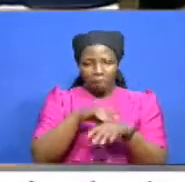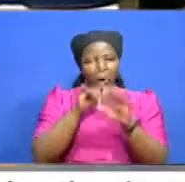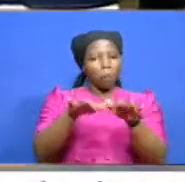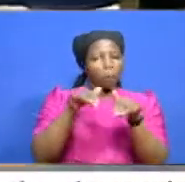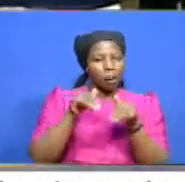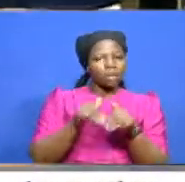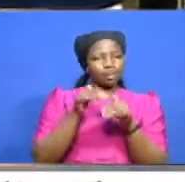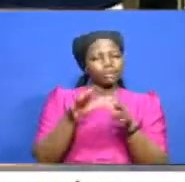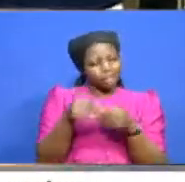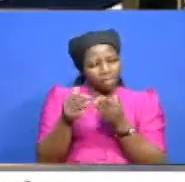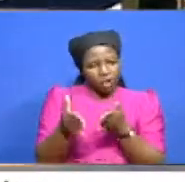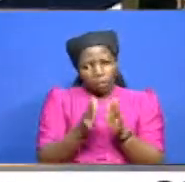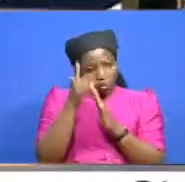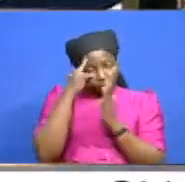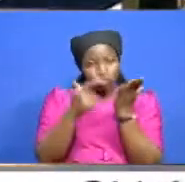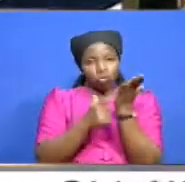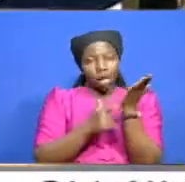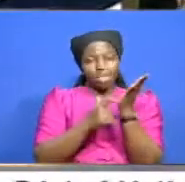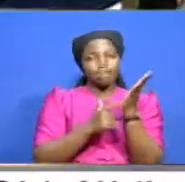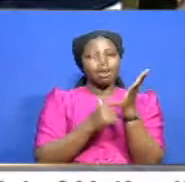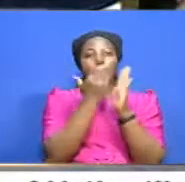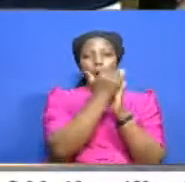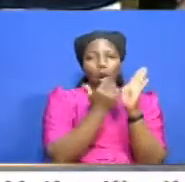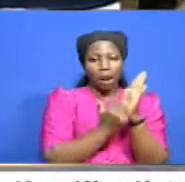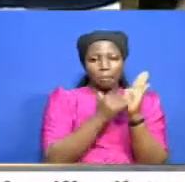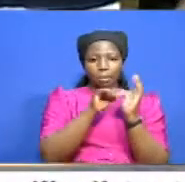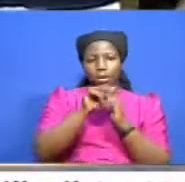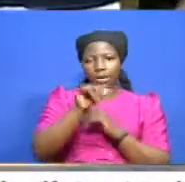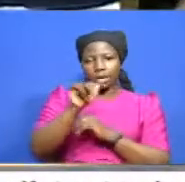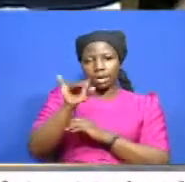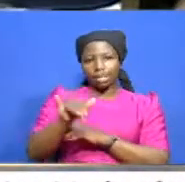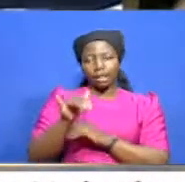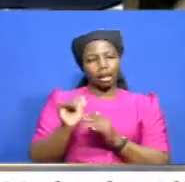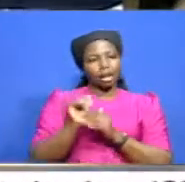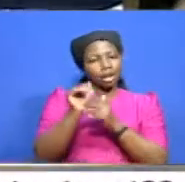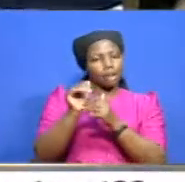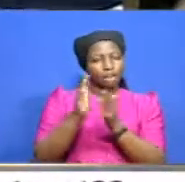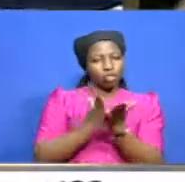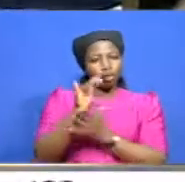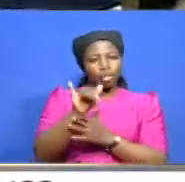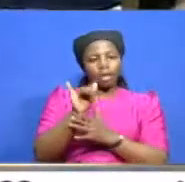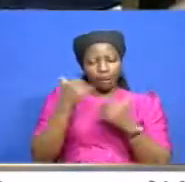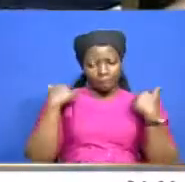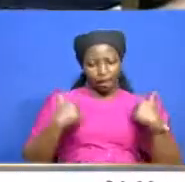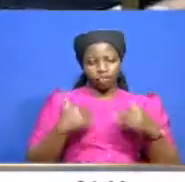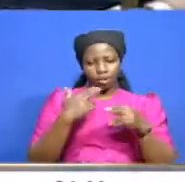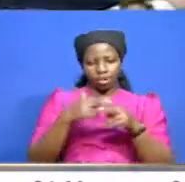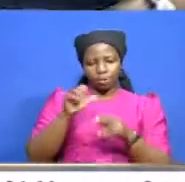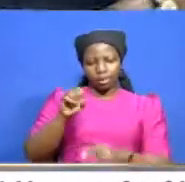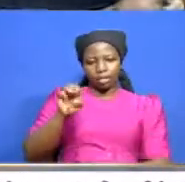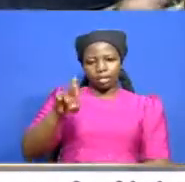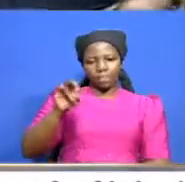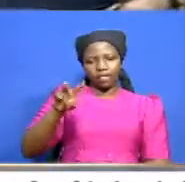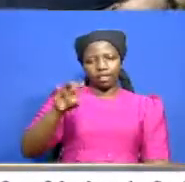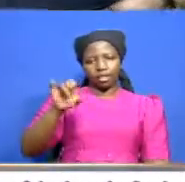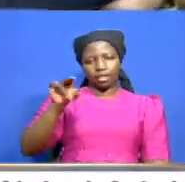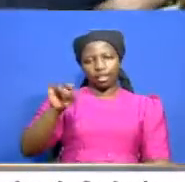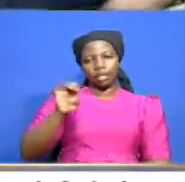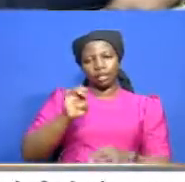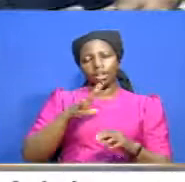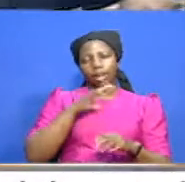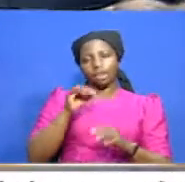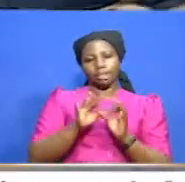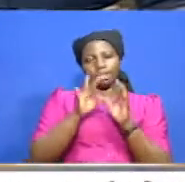and pave way for the Swahili version of the program. Nancy Okware will be taking you through that. My name is Serfine Achieng Ouma, and our sign